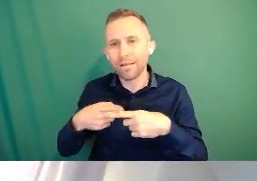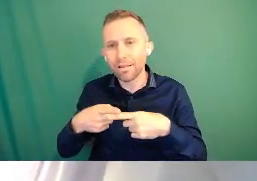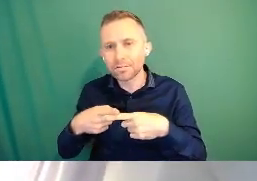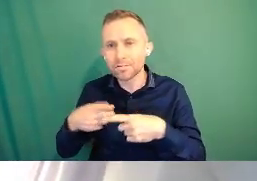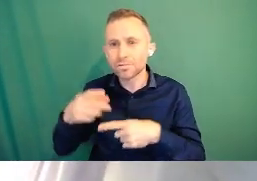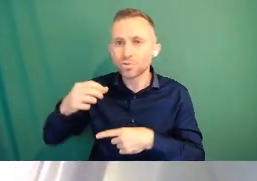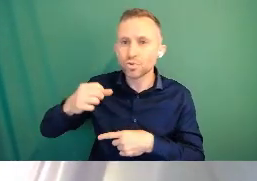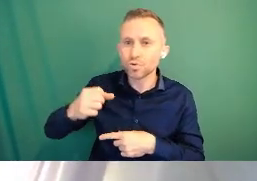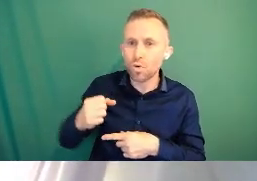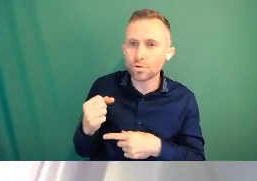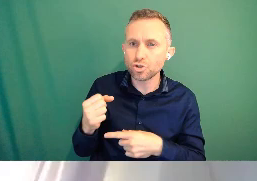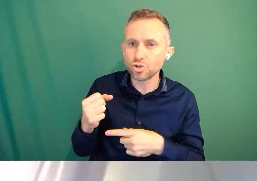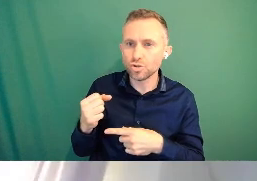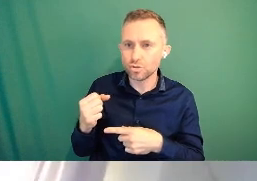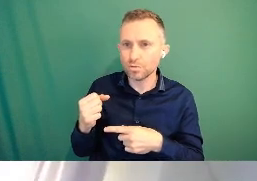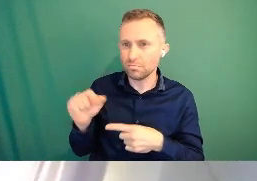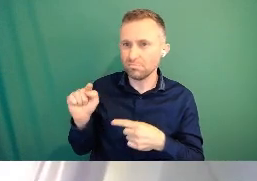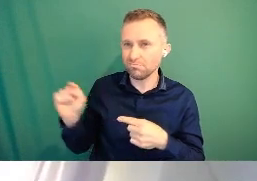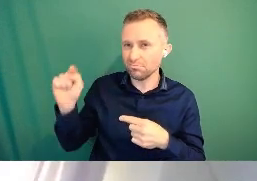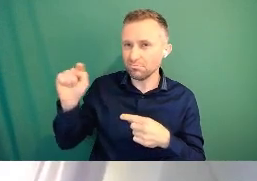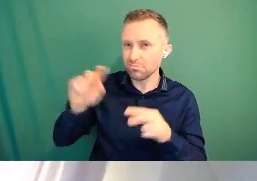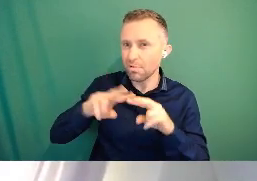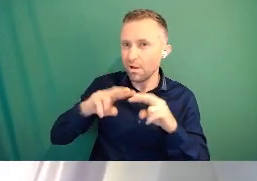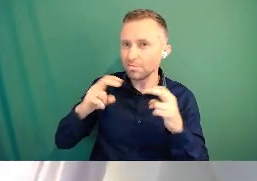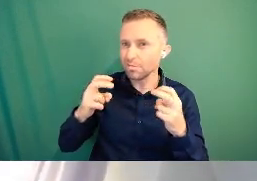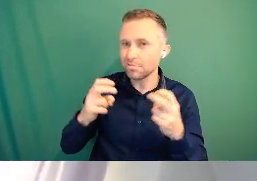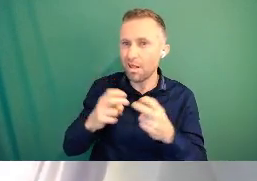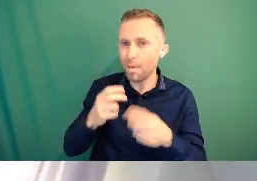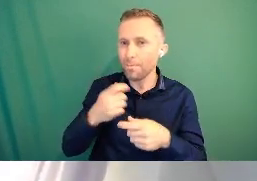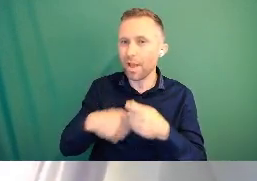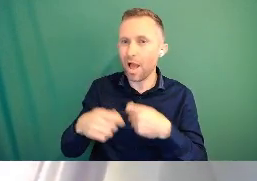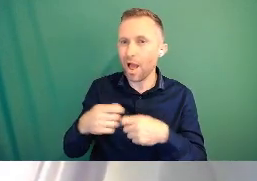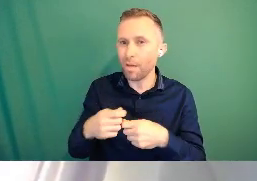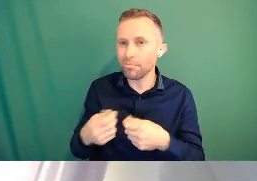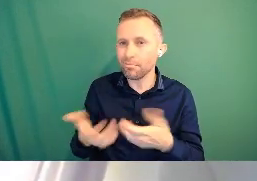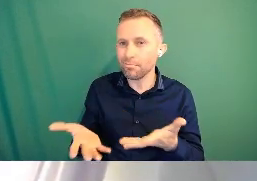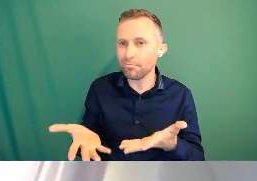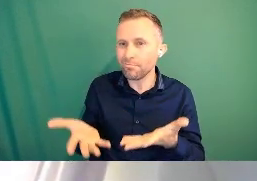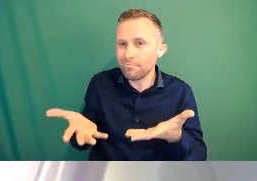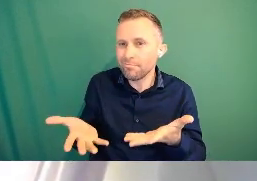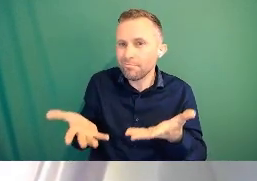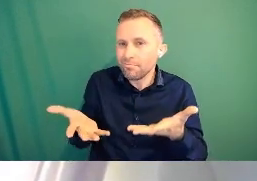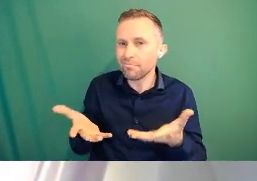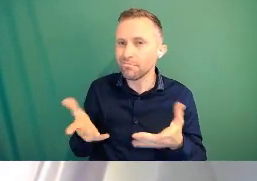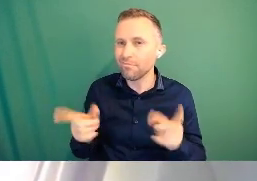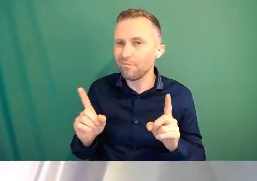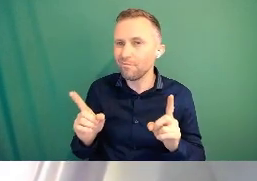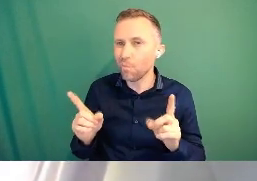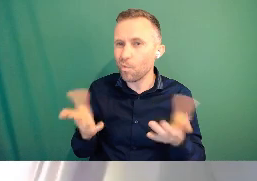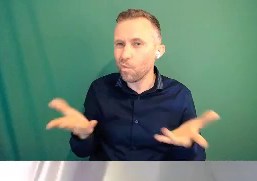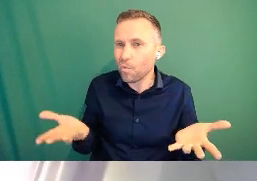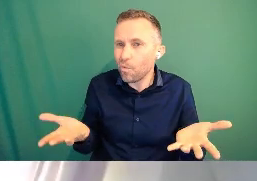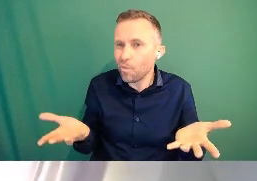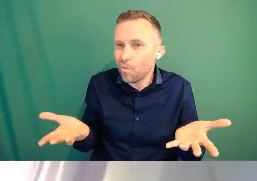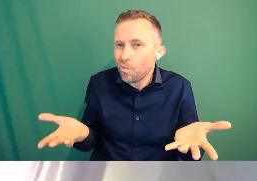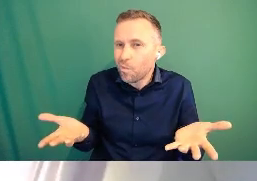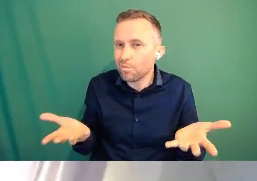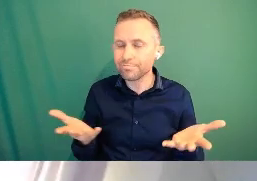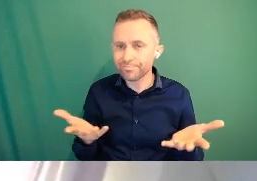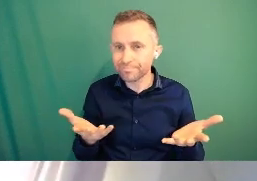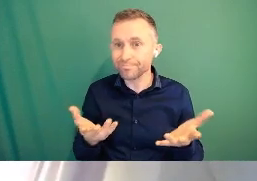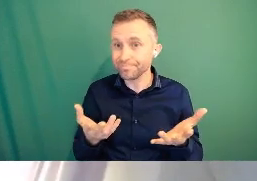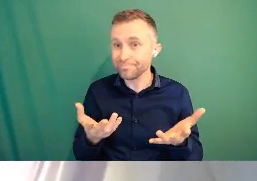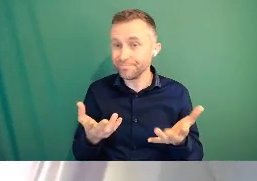England, Scotland, Wales became less and less important. Stone was taken away for various